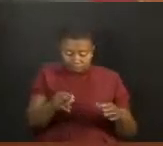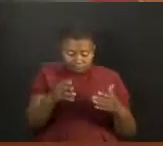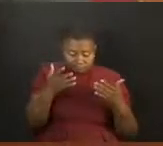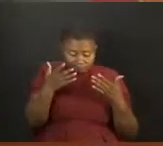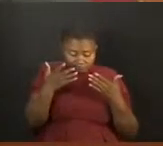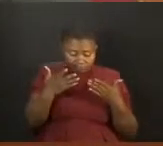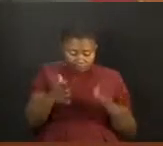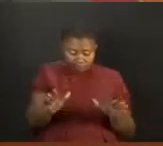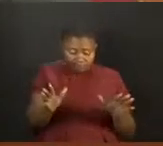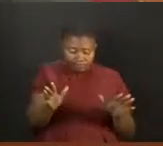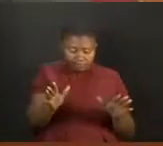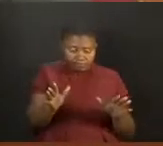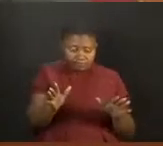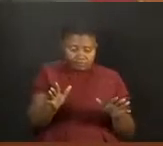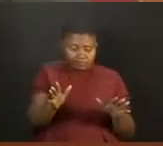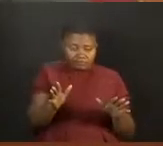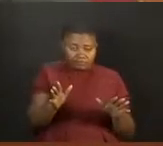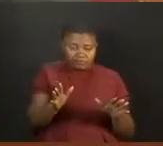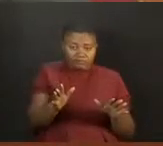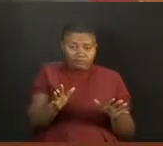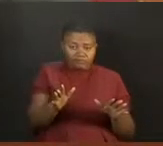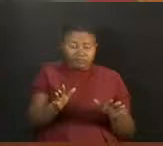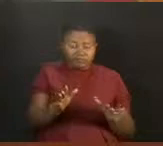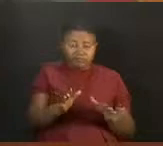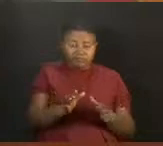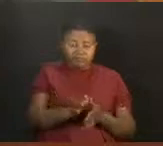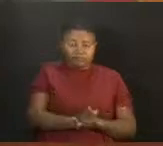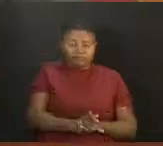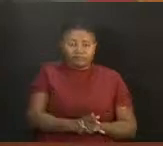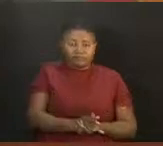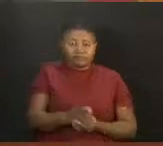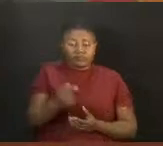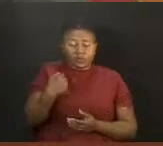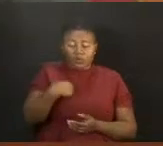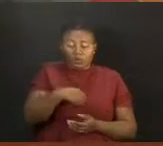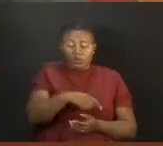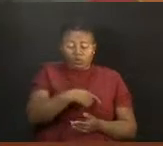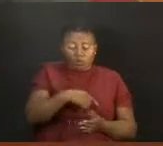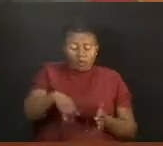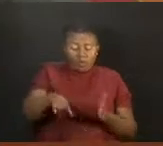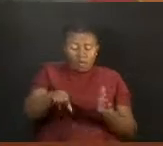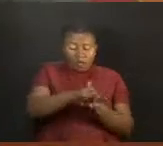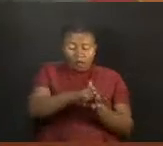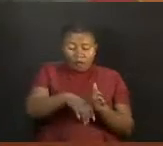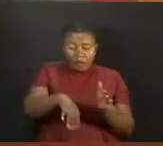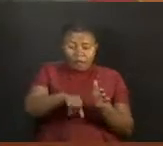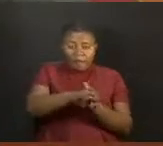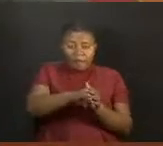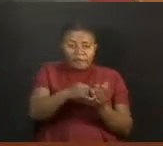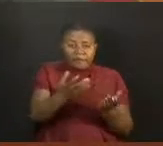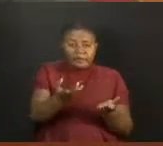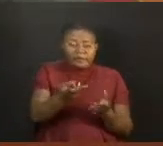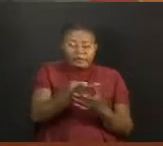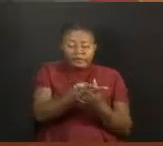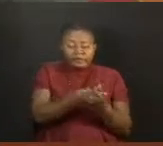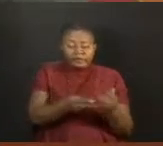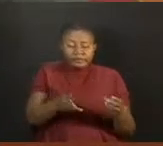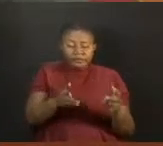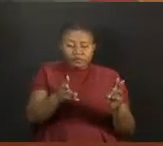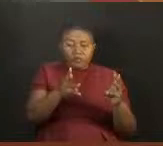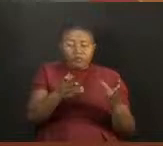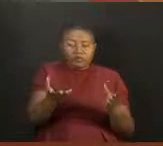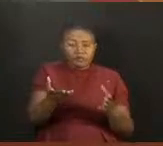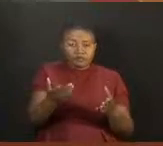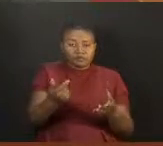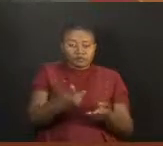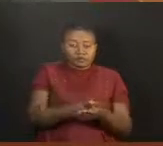the professional consultancy firms that can do that, we identified Multicard, a Ghanaian consultancy